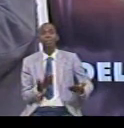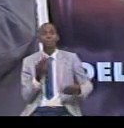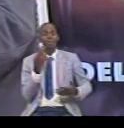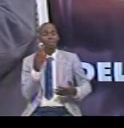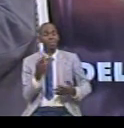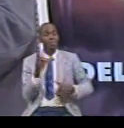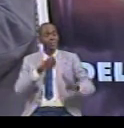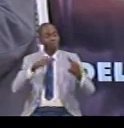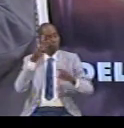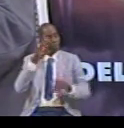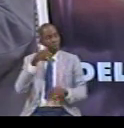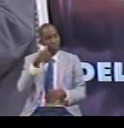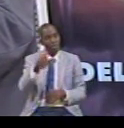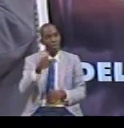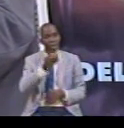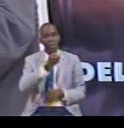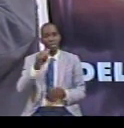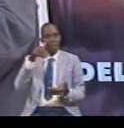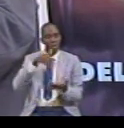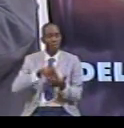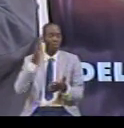Say it for yourself.